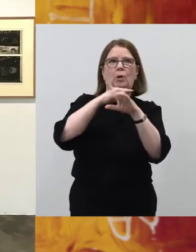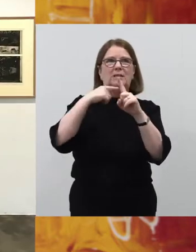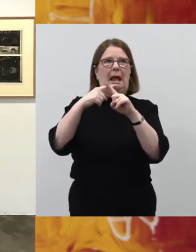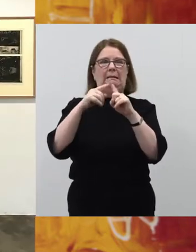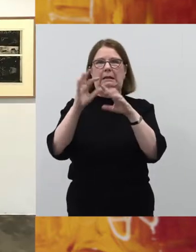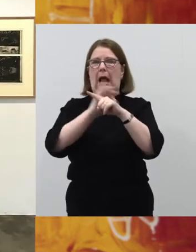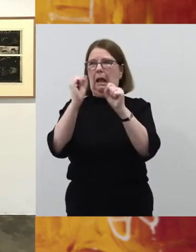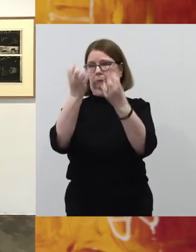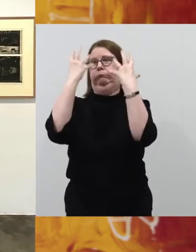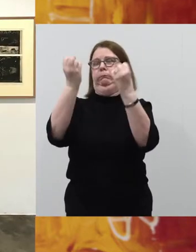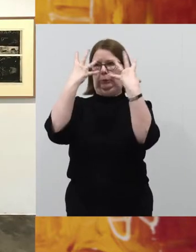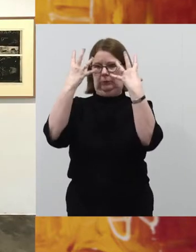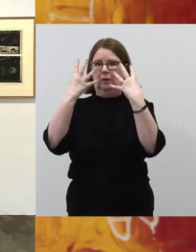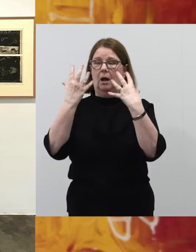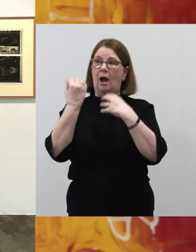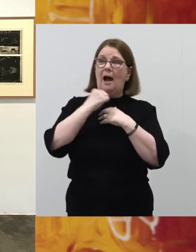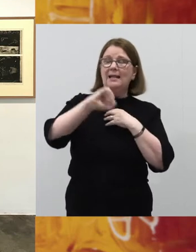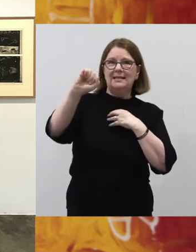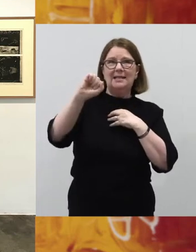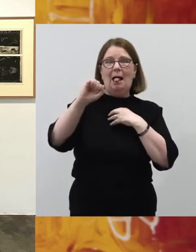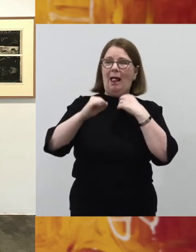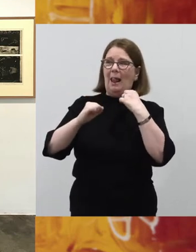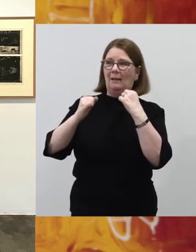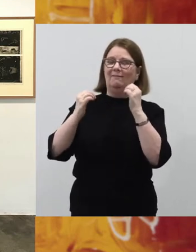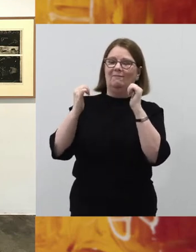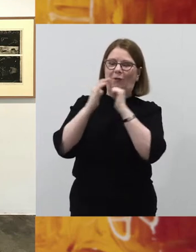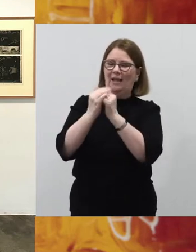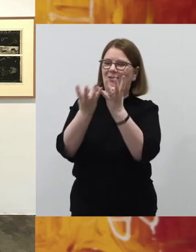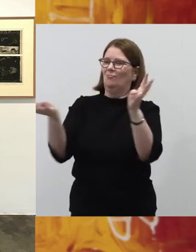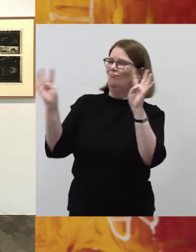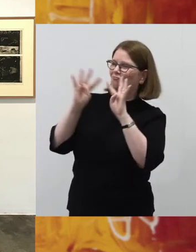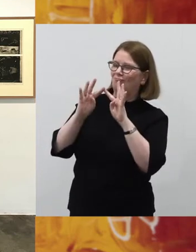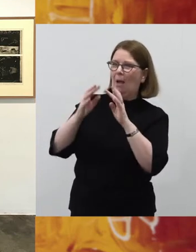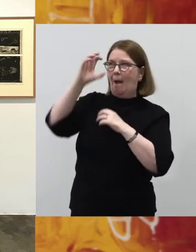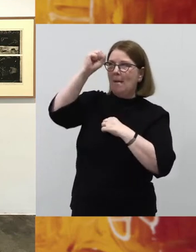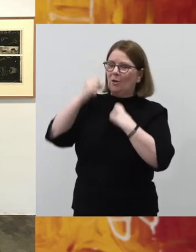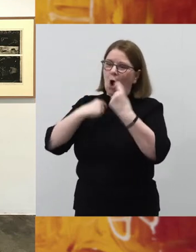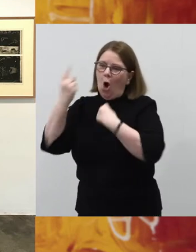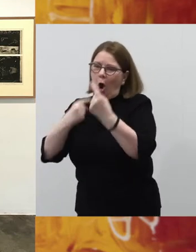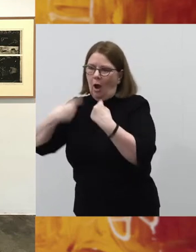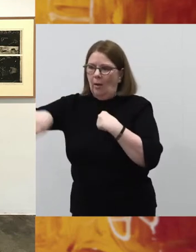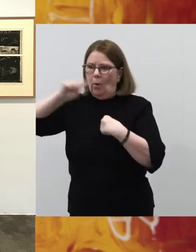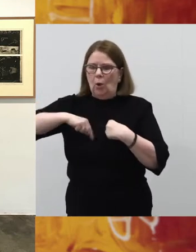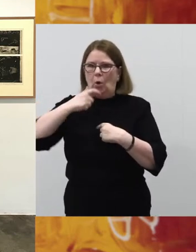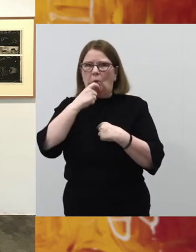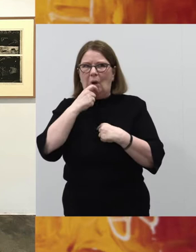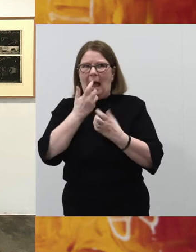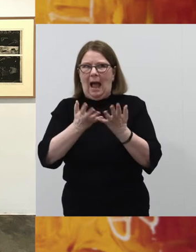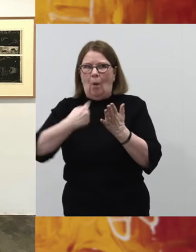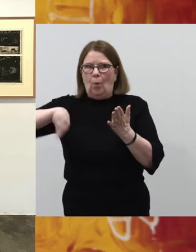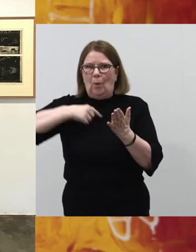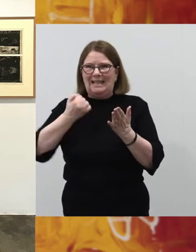the history of art that many artists have found ways of managing their dark side in ways that are extremely effective and indeed